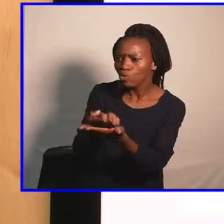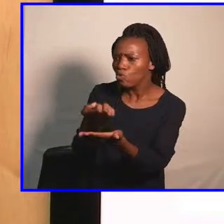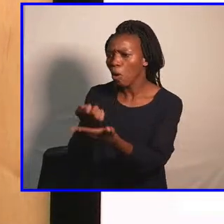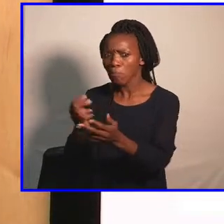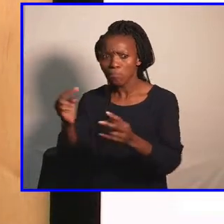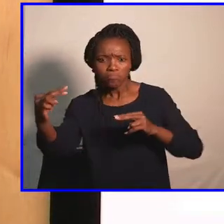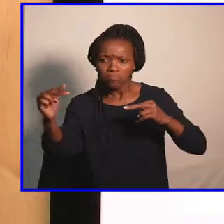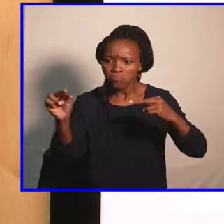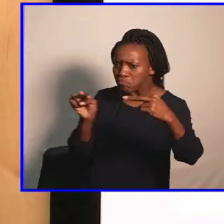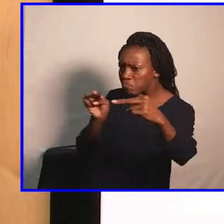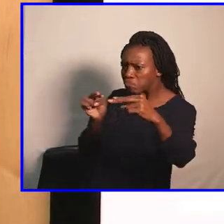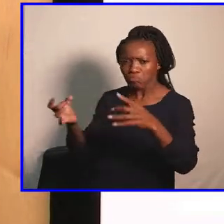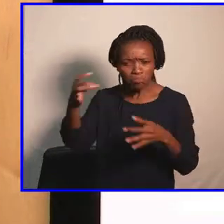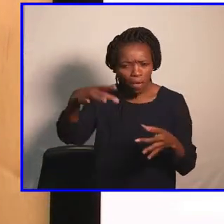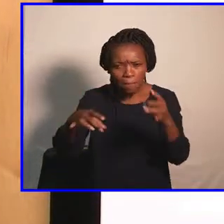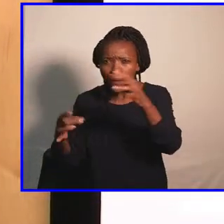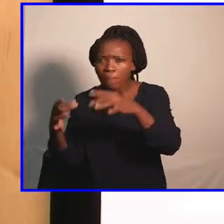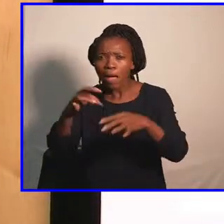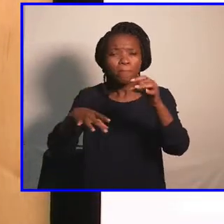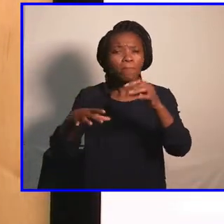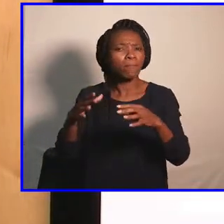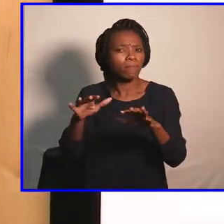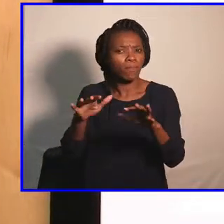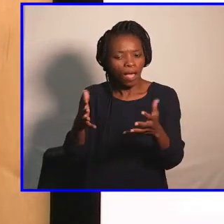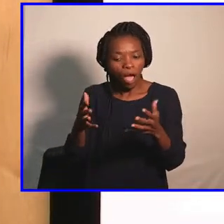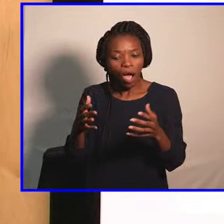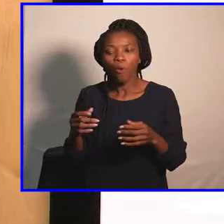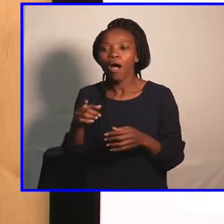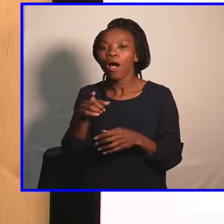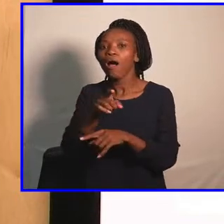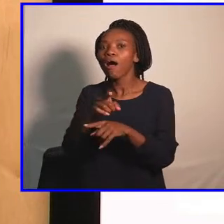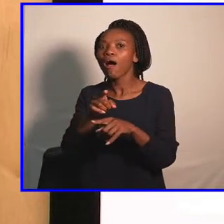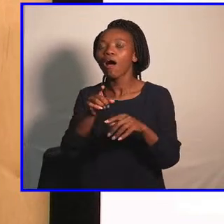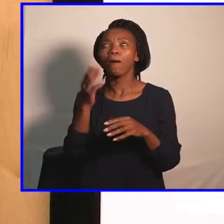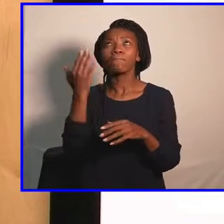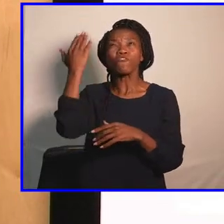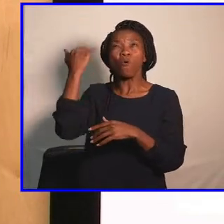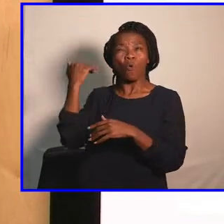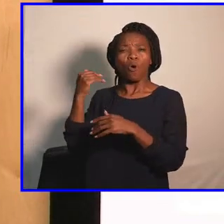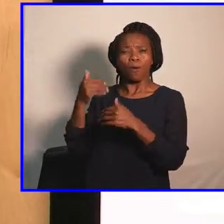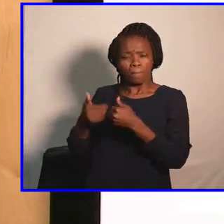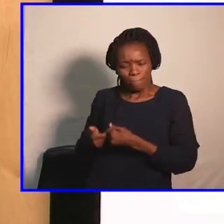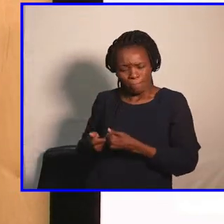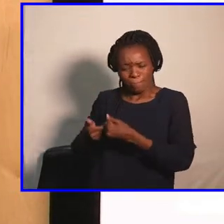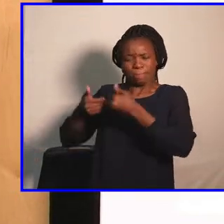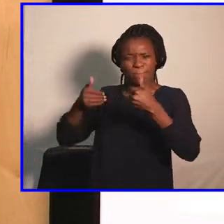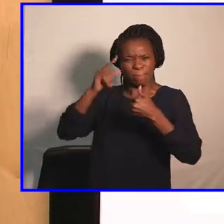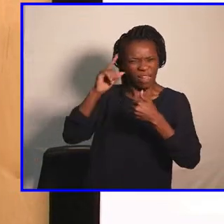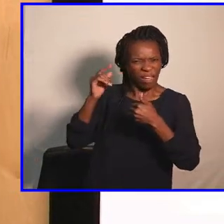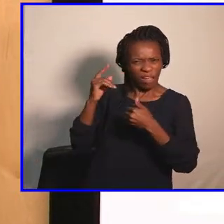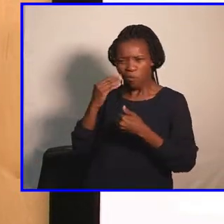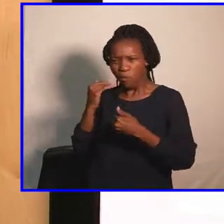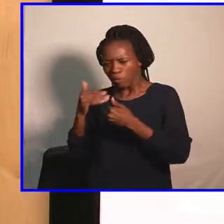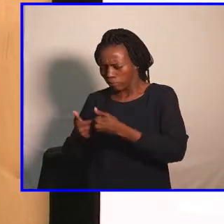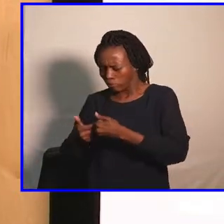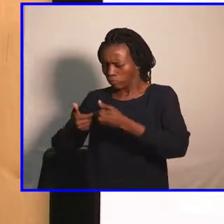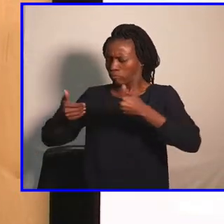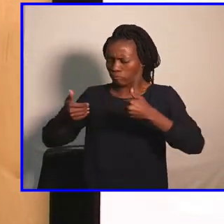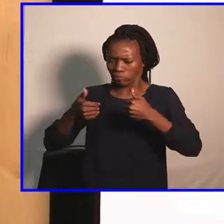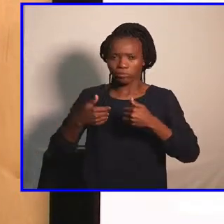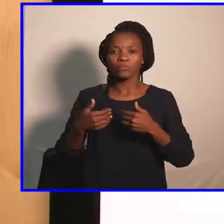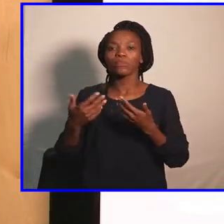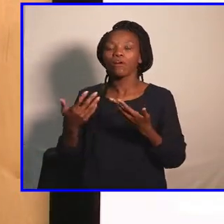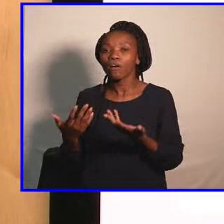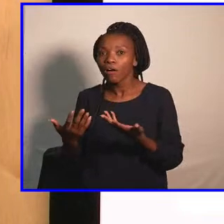outlooks characterized by the deep divisions of the past, must have been one of the